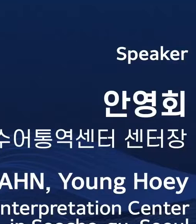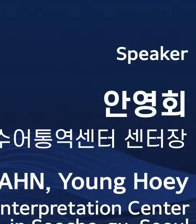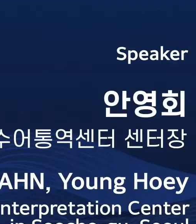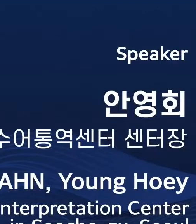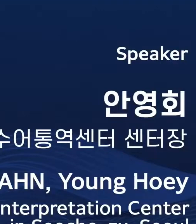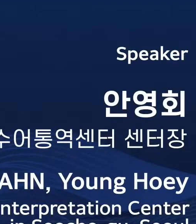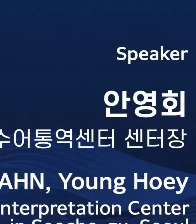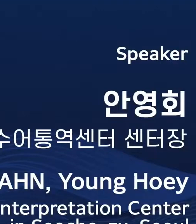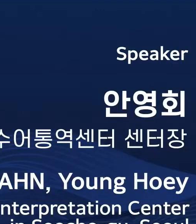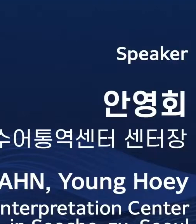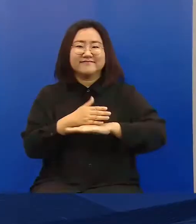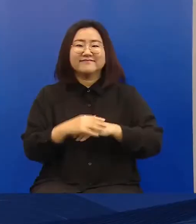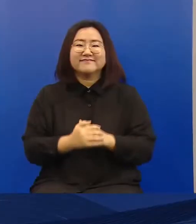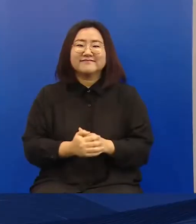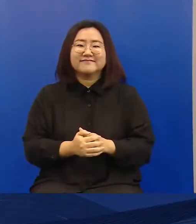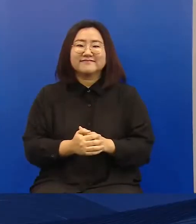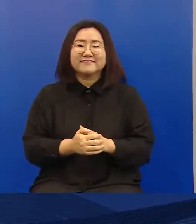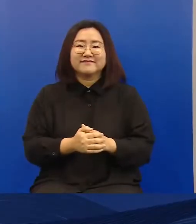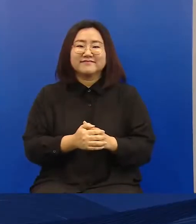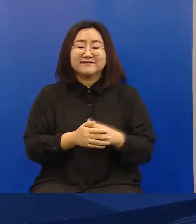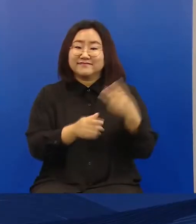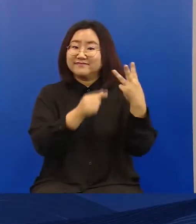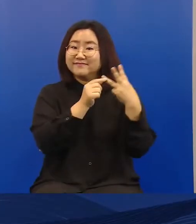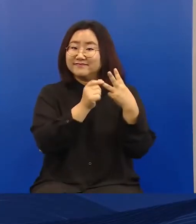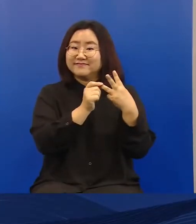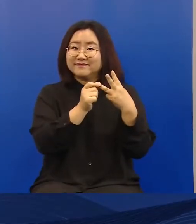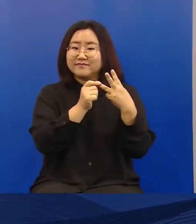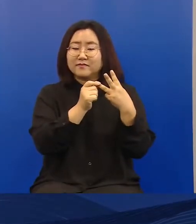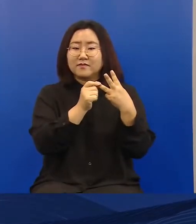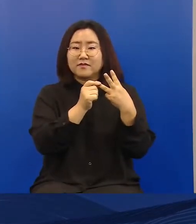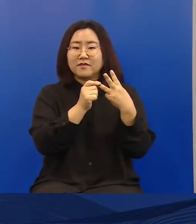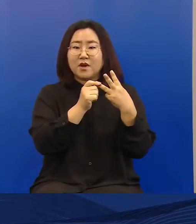give Professor An a big round of applause.